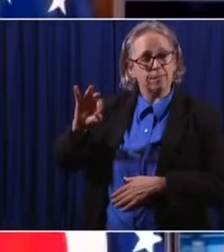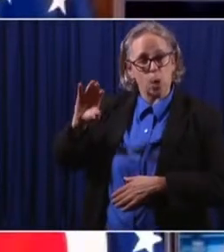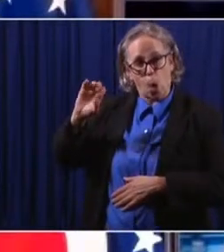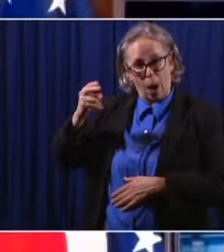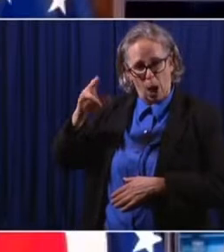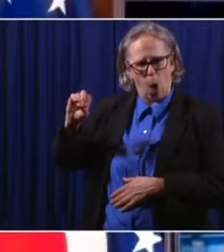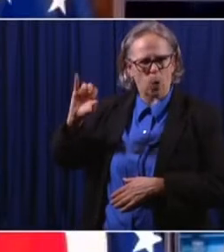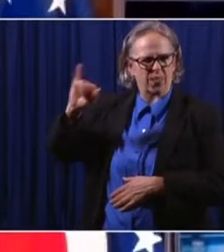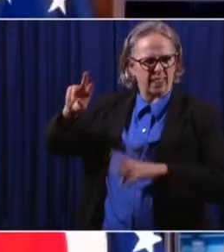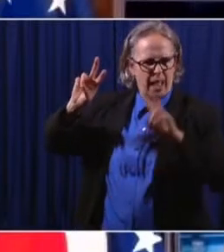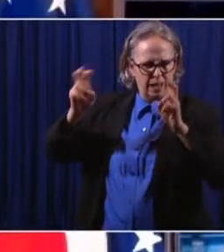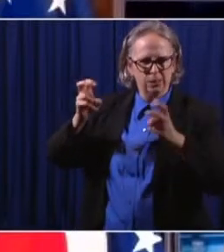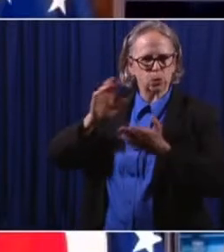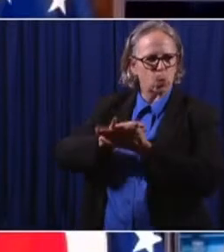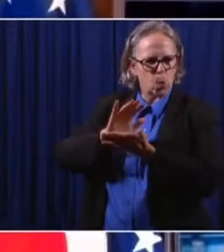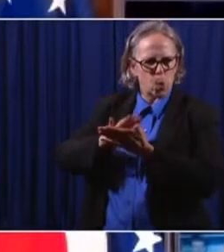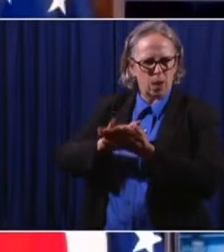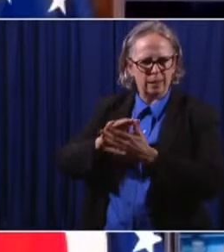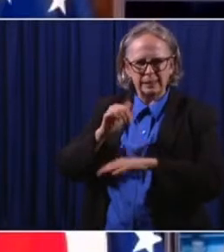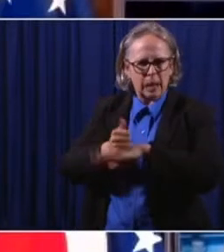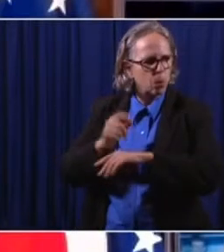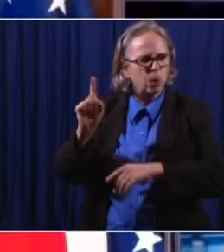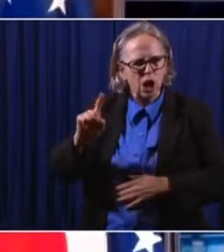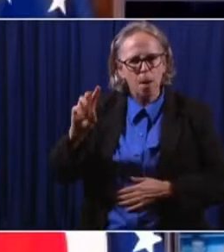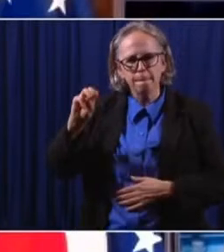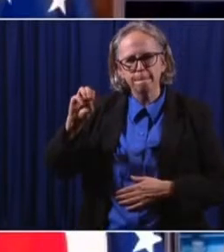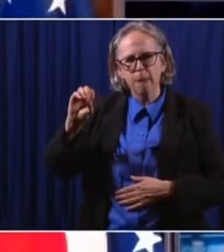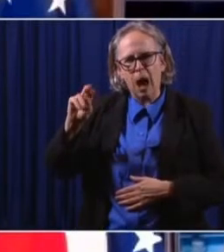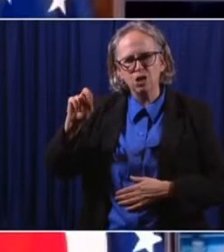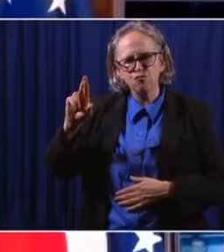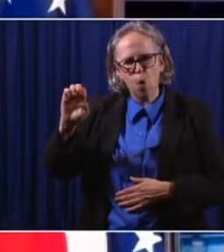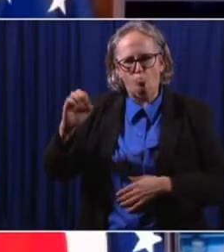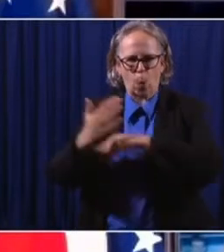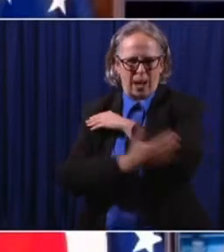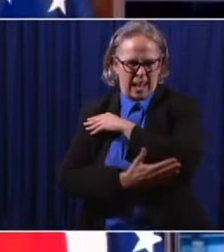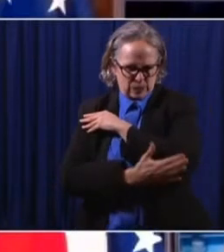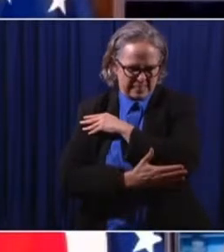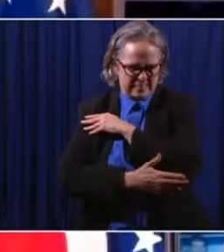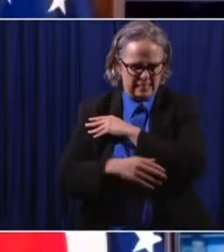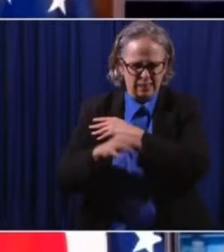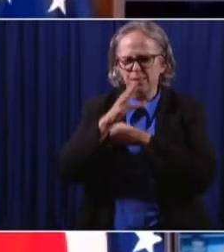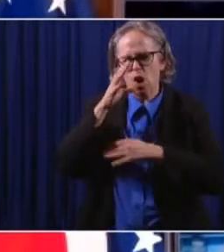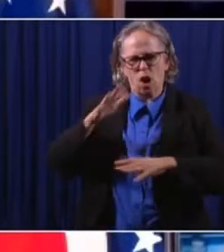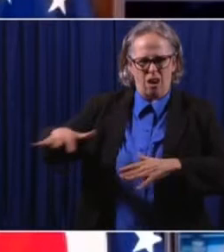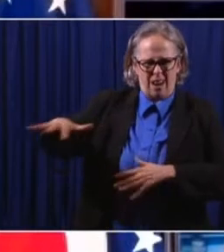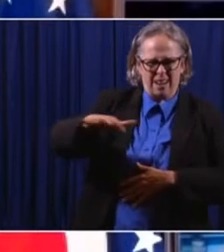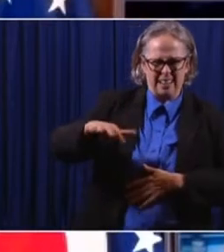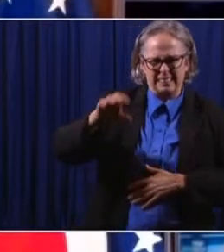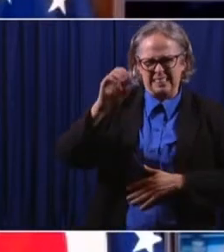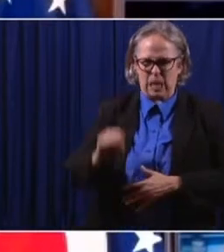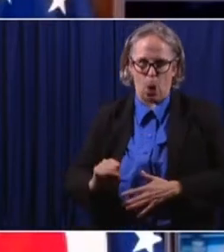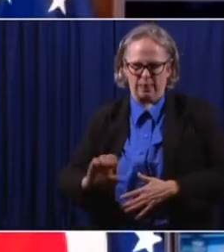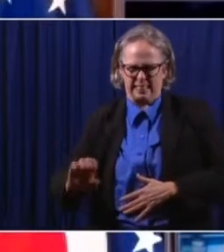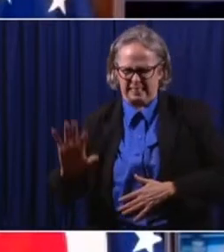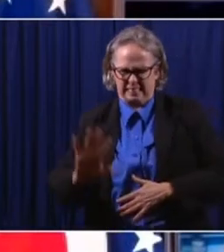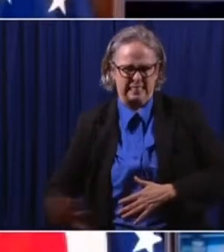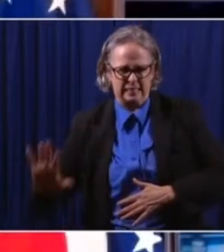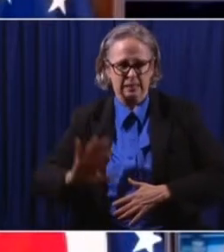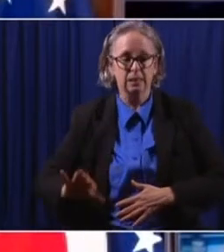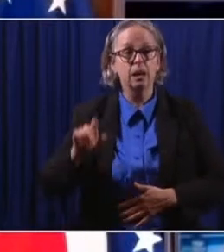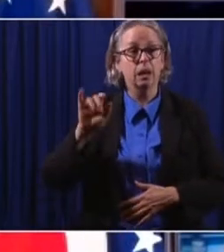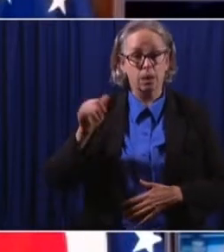been there. It's a very rural part of the state down in Southeast Ohio. Switzerland of Ohio was chosen because